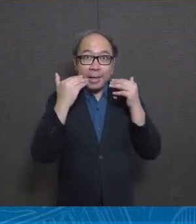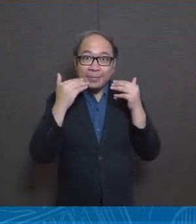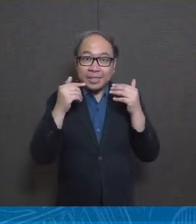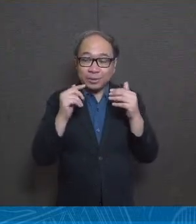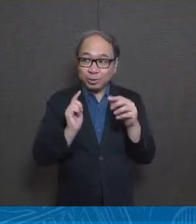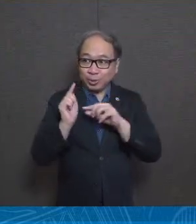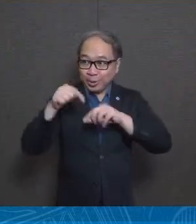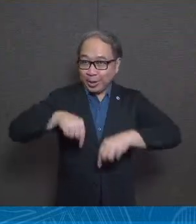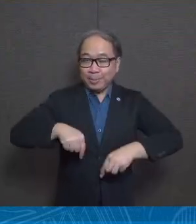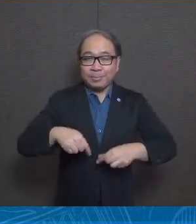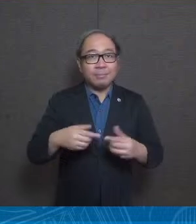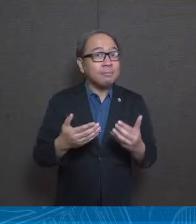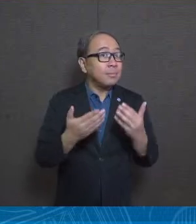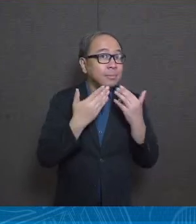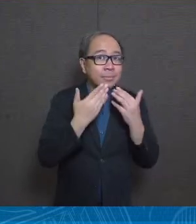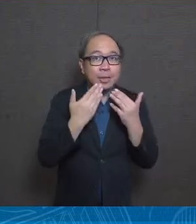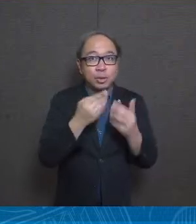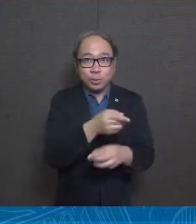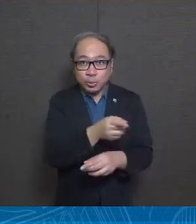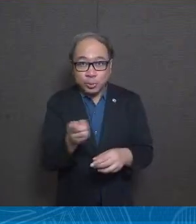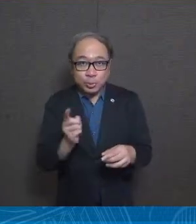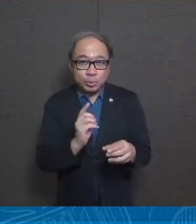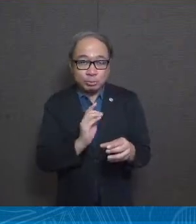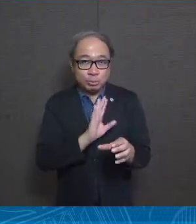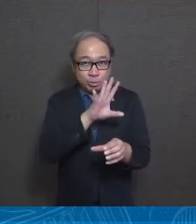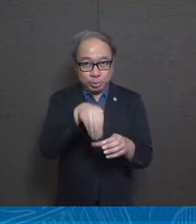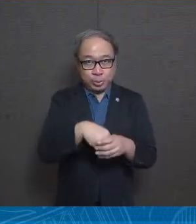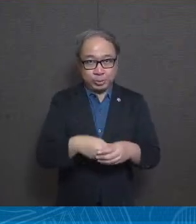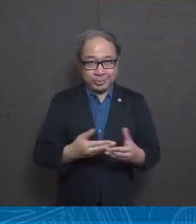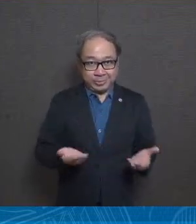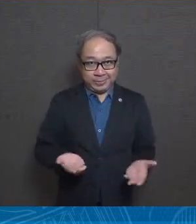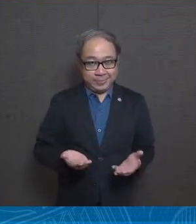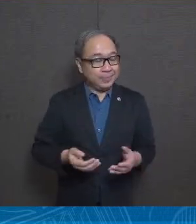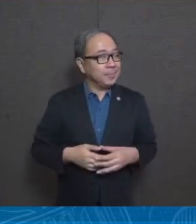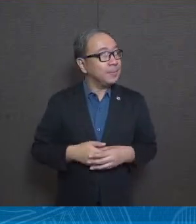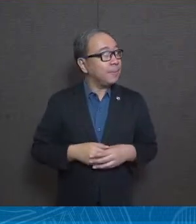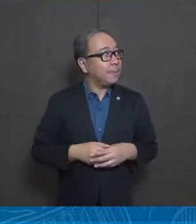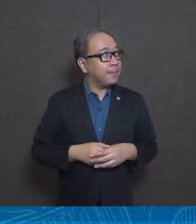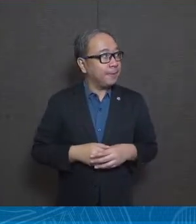everyone. Thanks for taking the time to participate in our session.